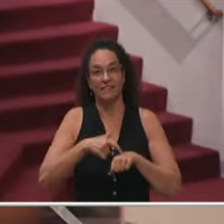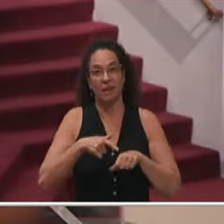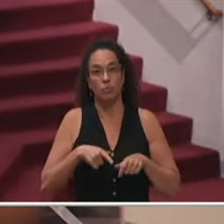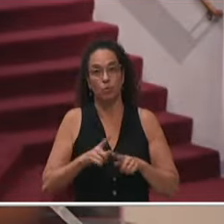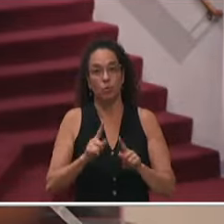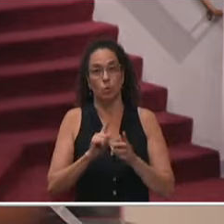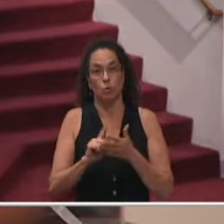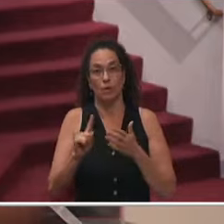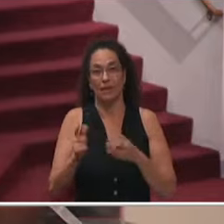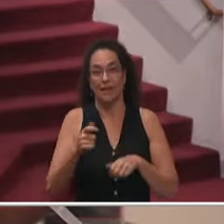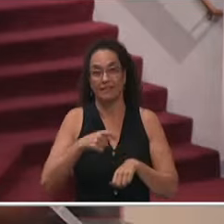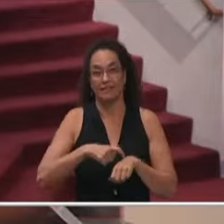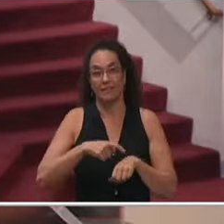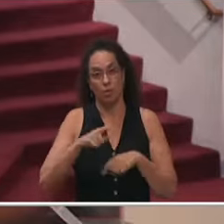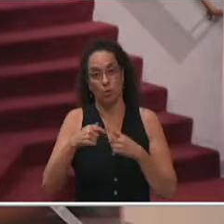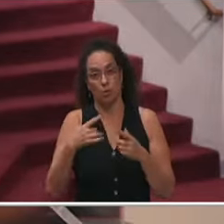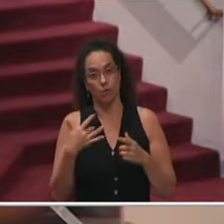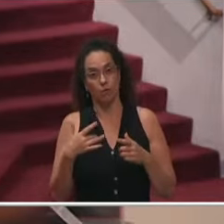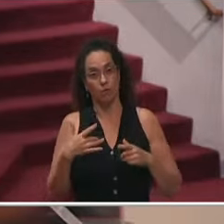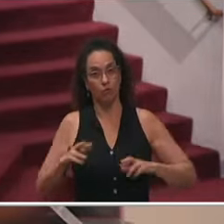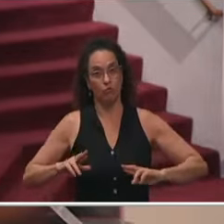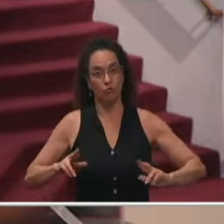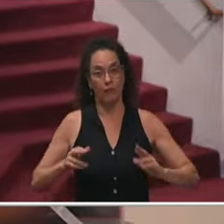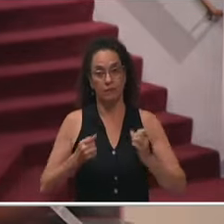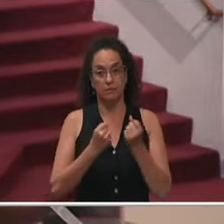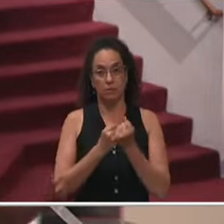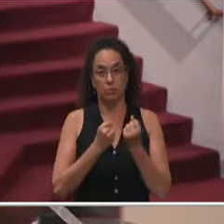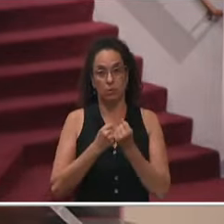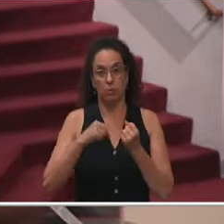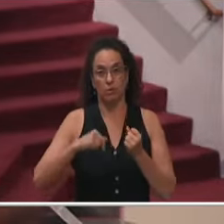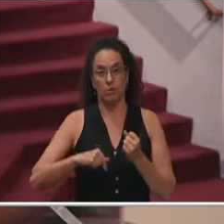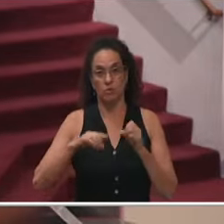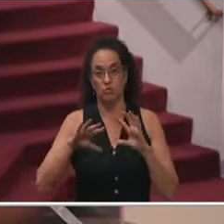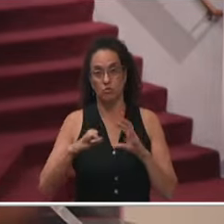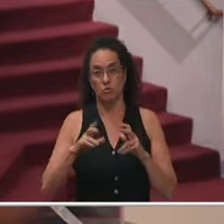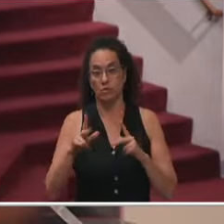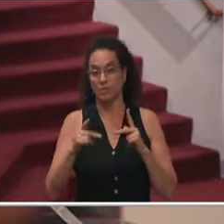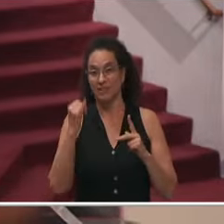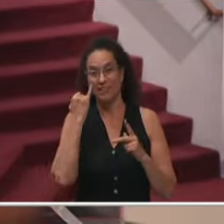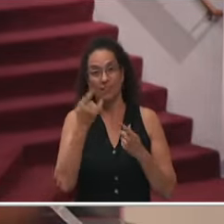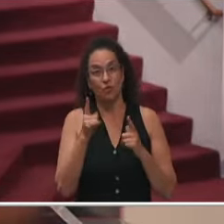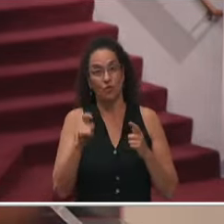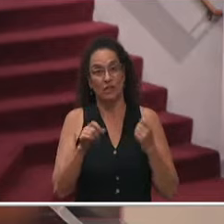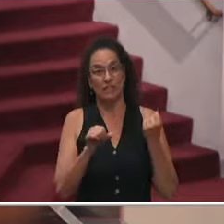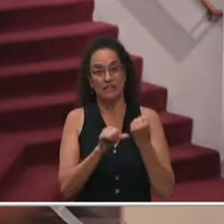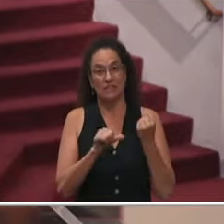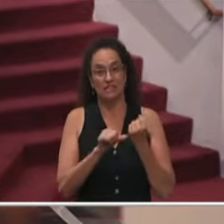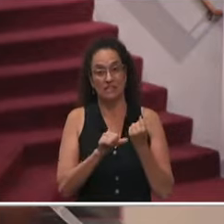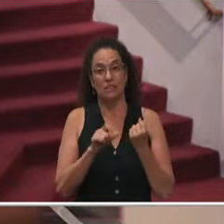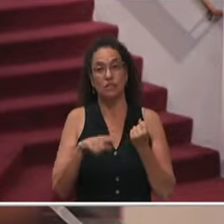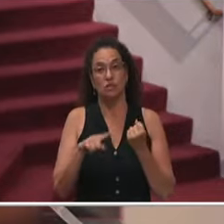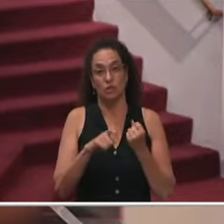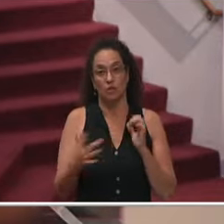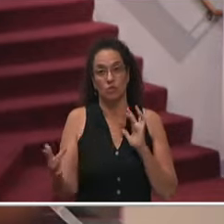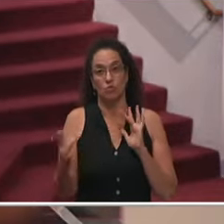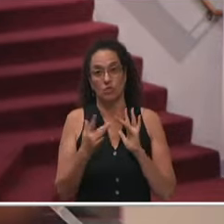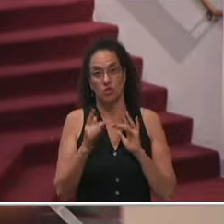anytime when you are so led to support this ministry. If you need assistance, you may also reach out to the church